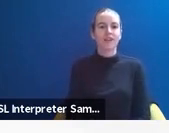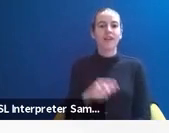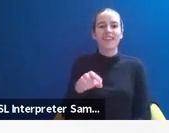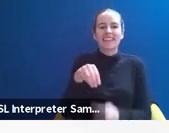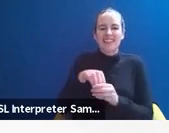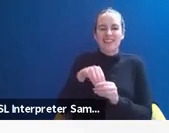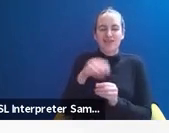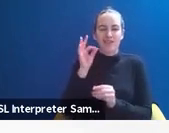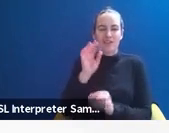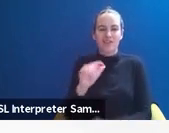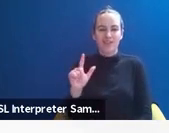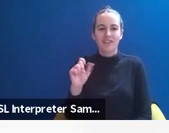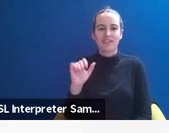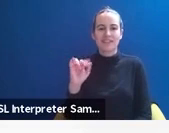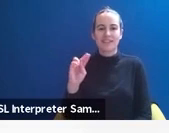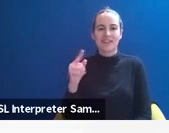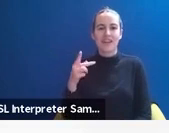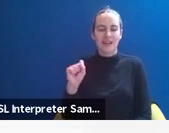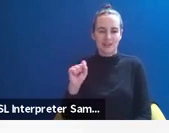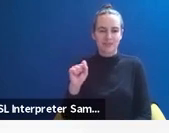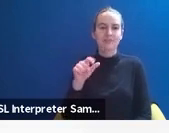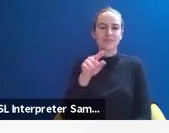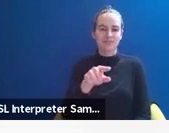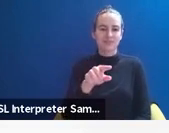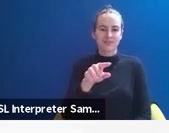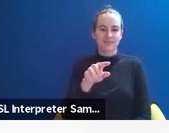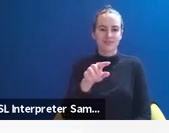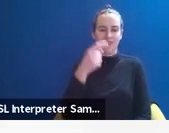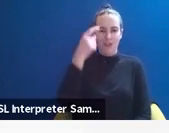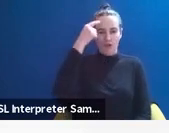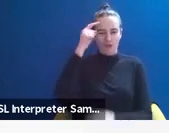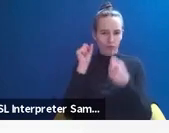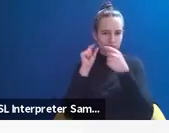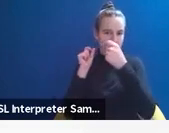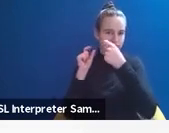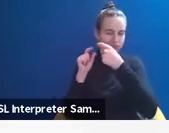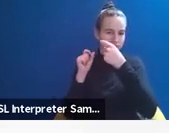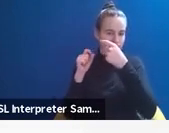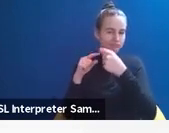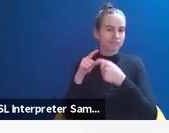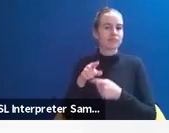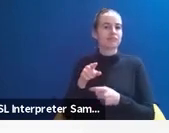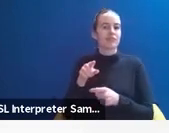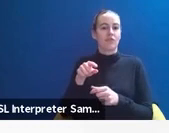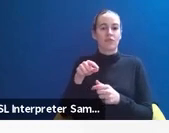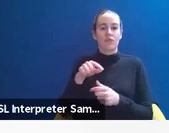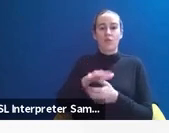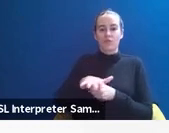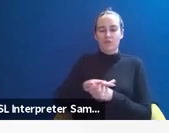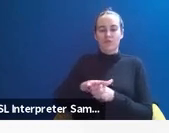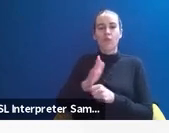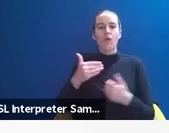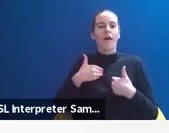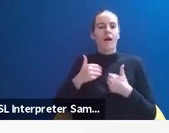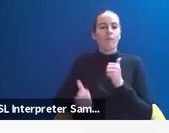cell, and then the neural supply to those that's going to those synapses that is going to be the area of predominant